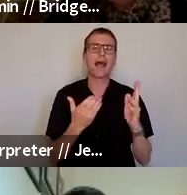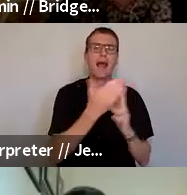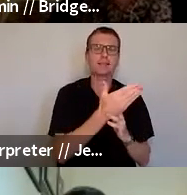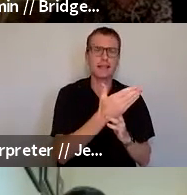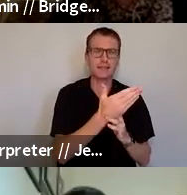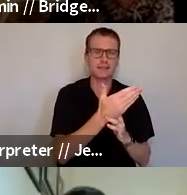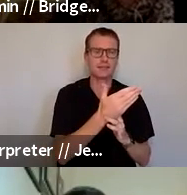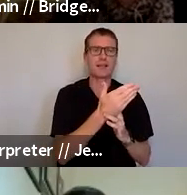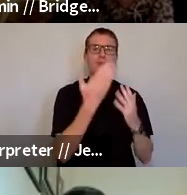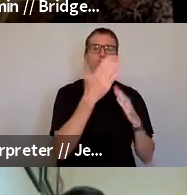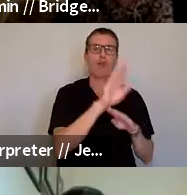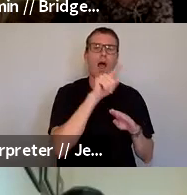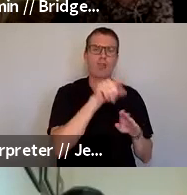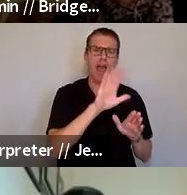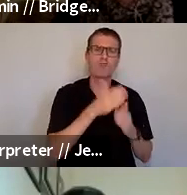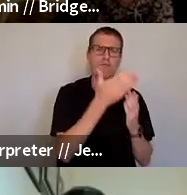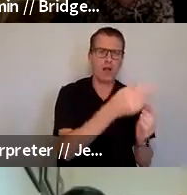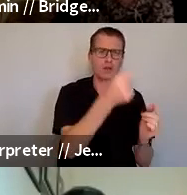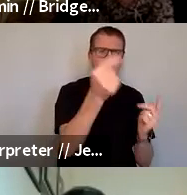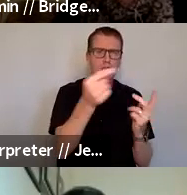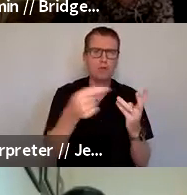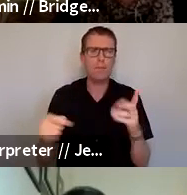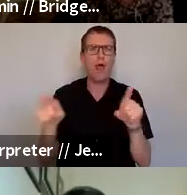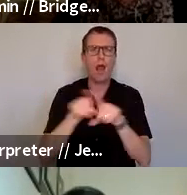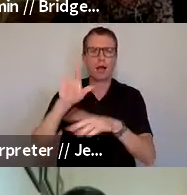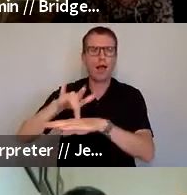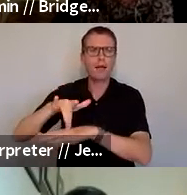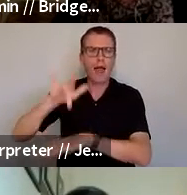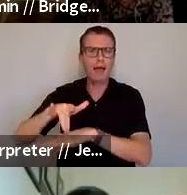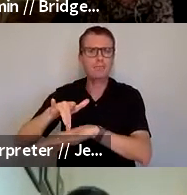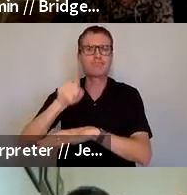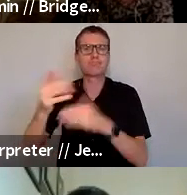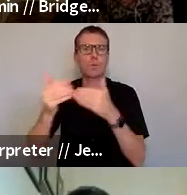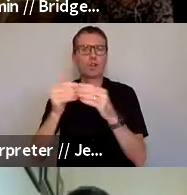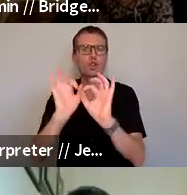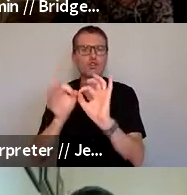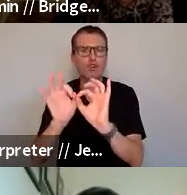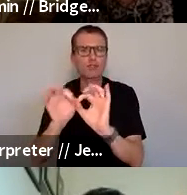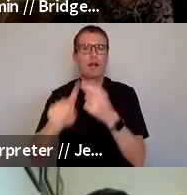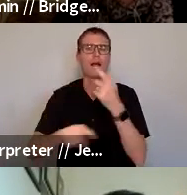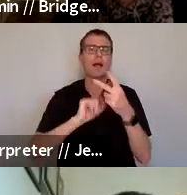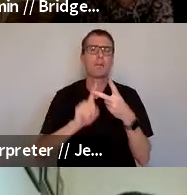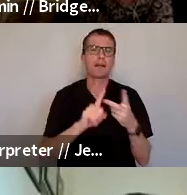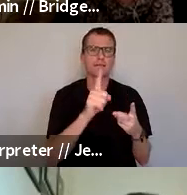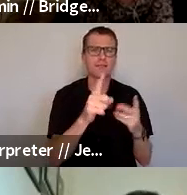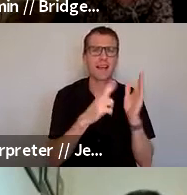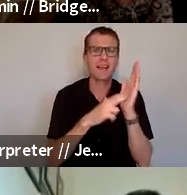and Nicola, and how we can look at a funding avenue in this time right now